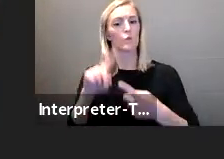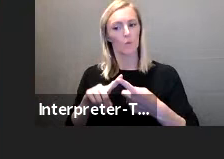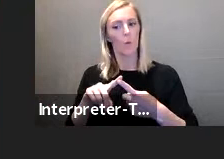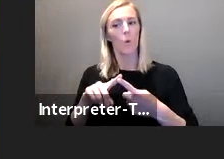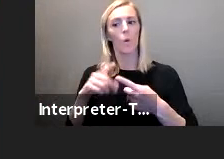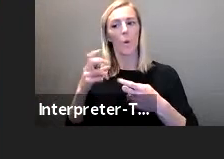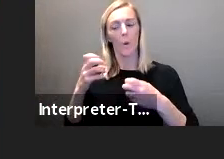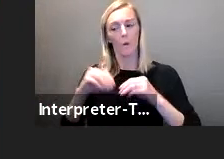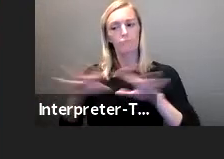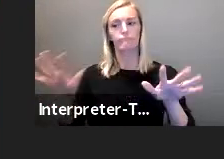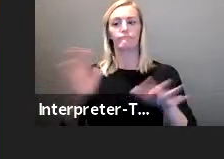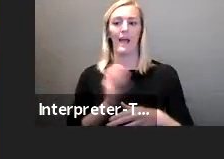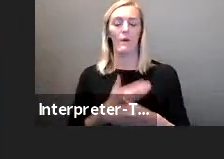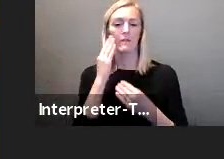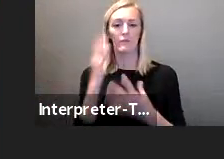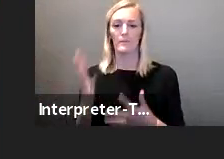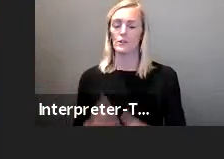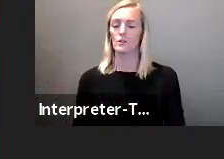information?